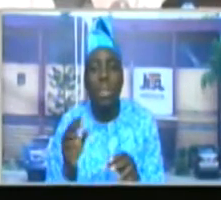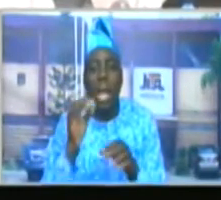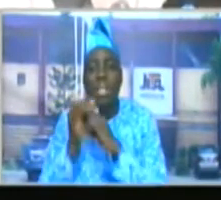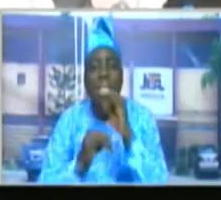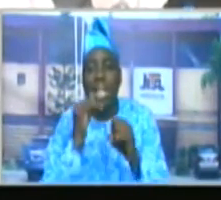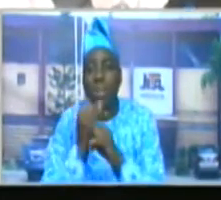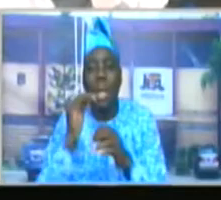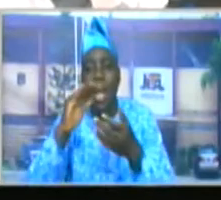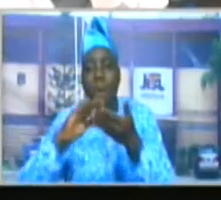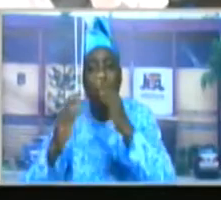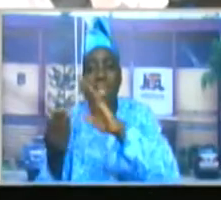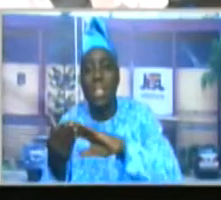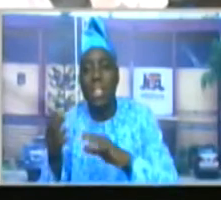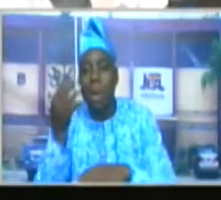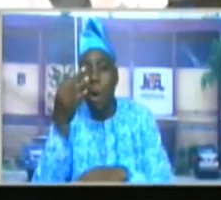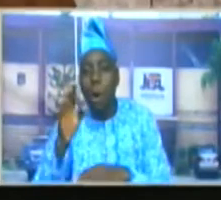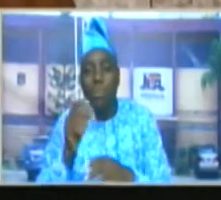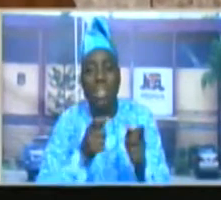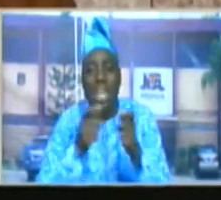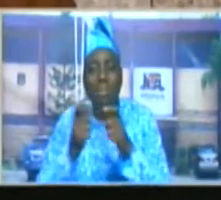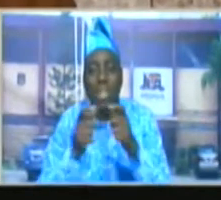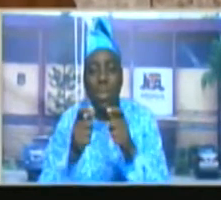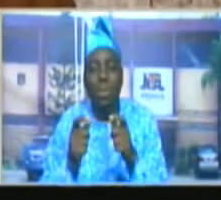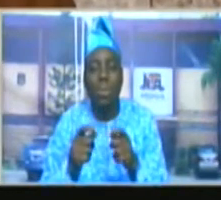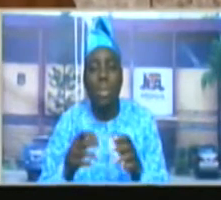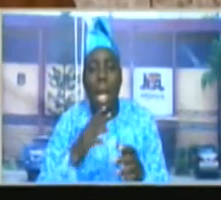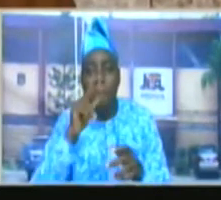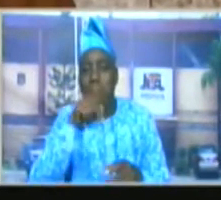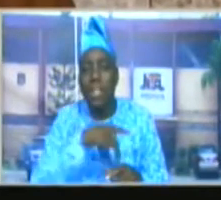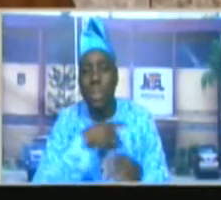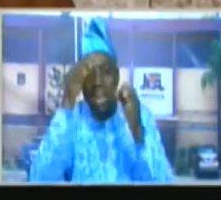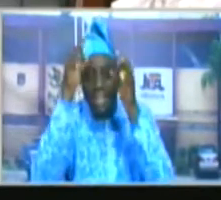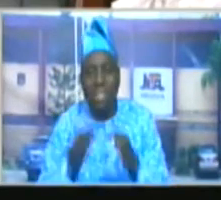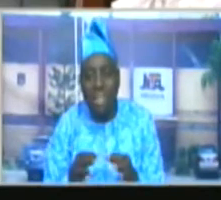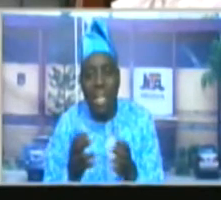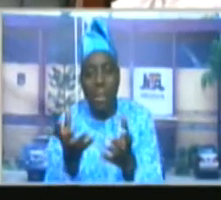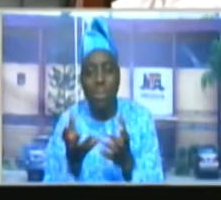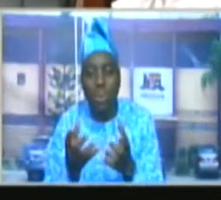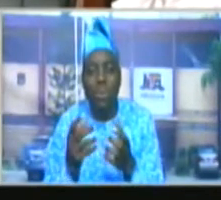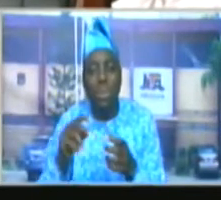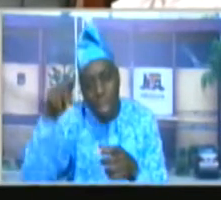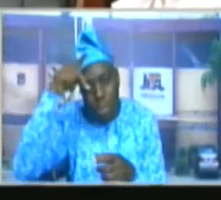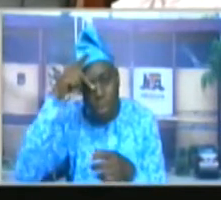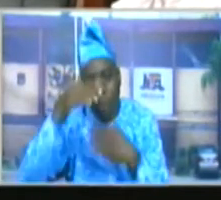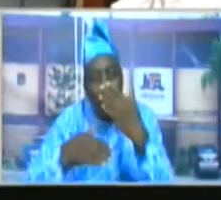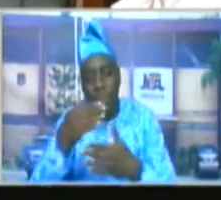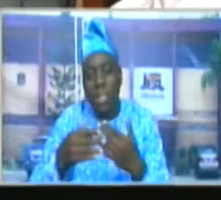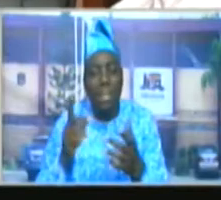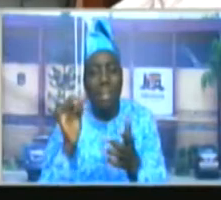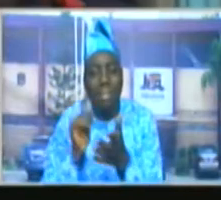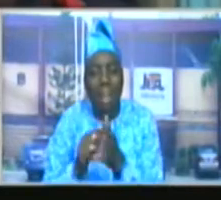community of his administration's commitment and personal desire to bequeath an irreversible political process that will